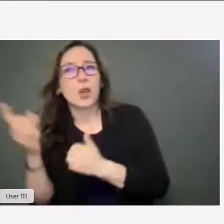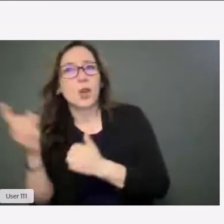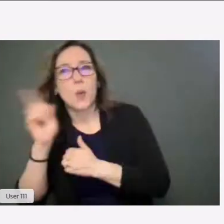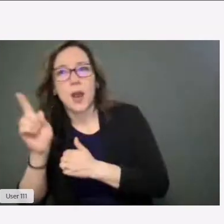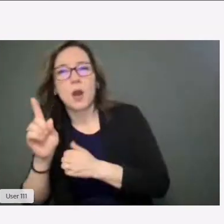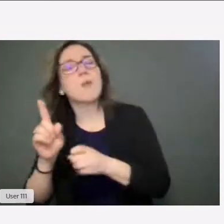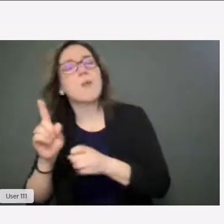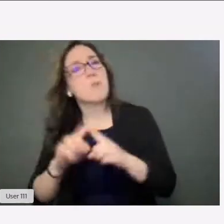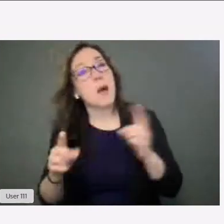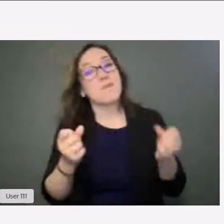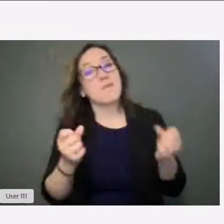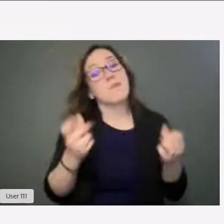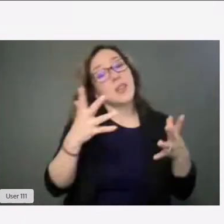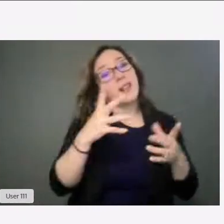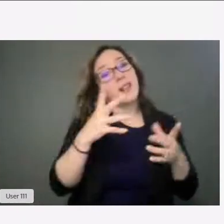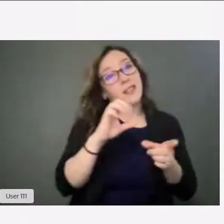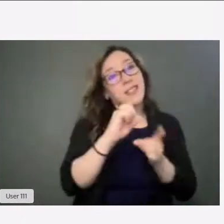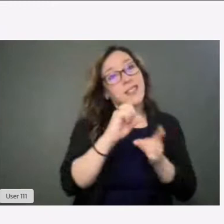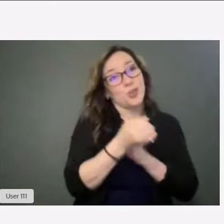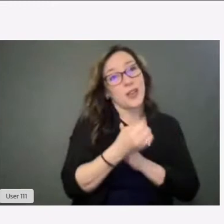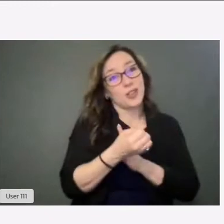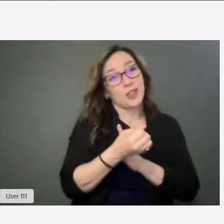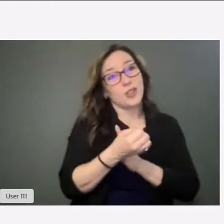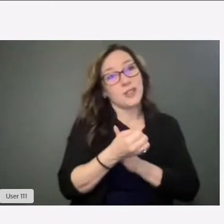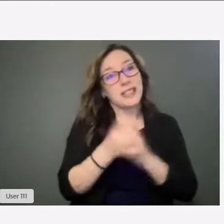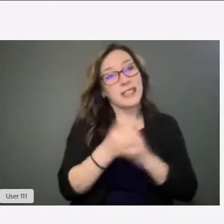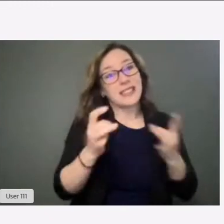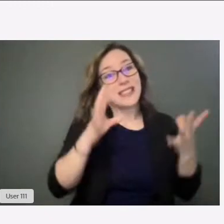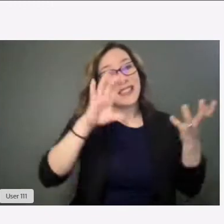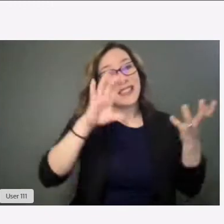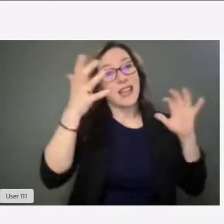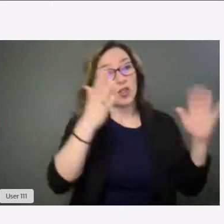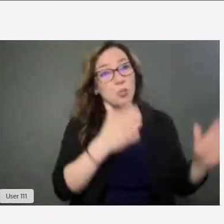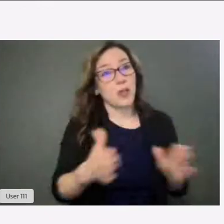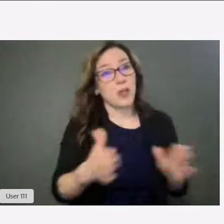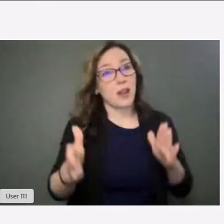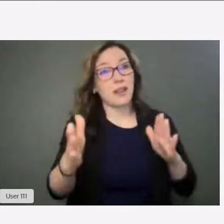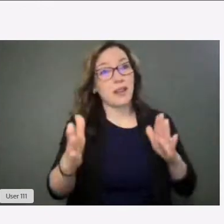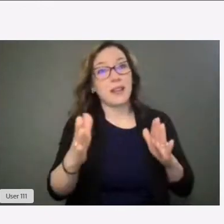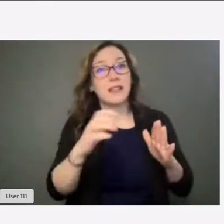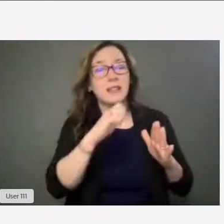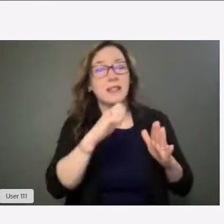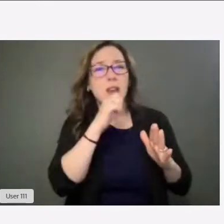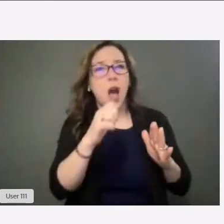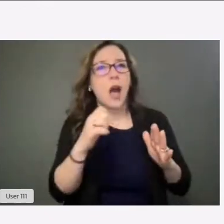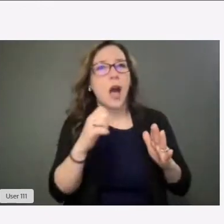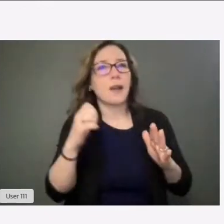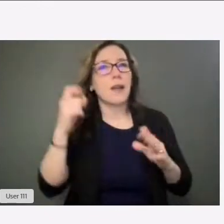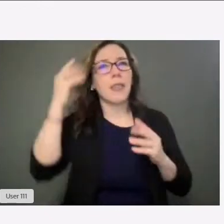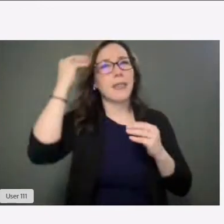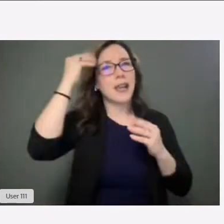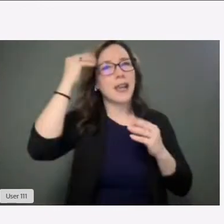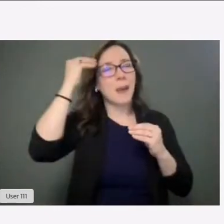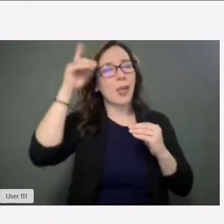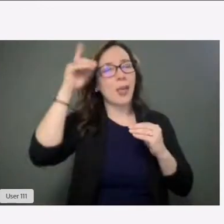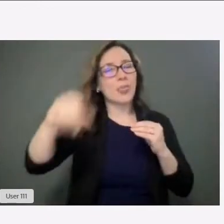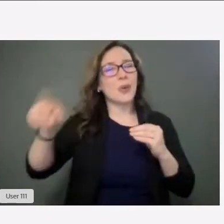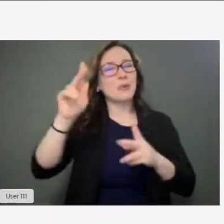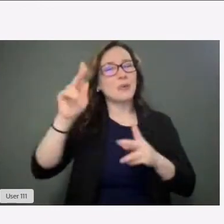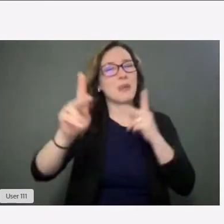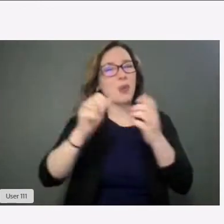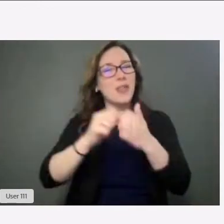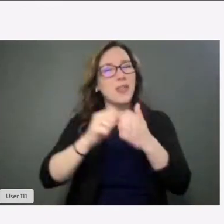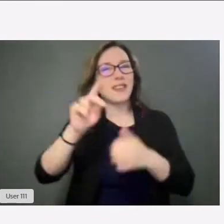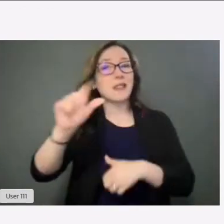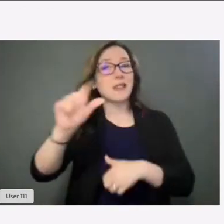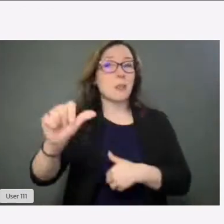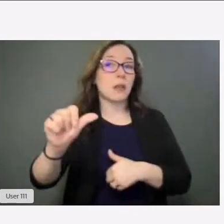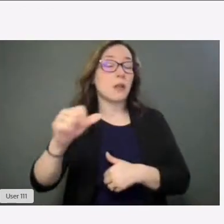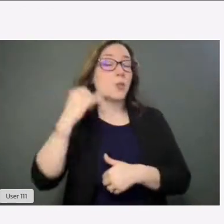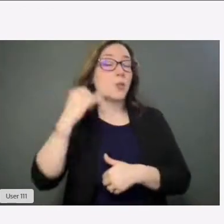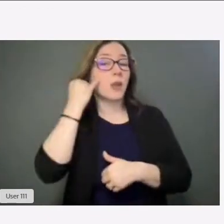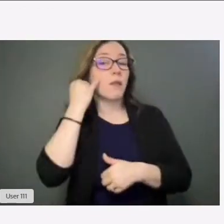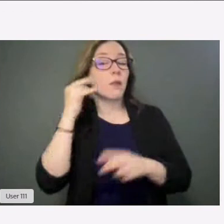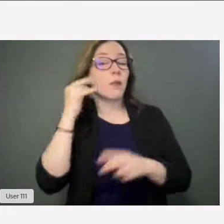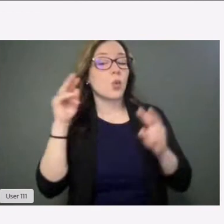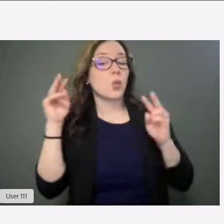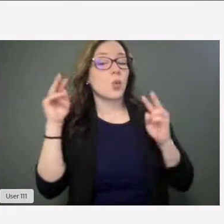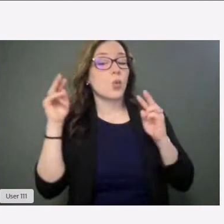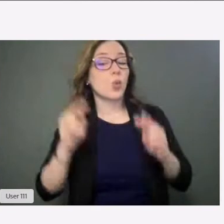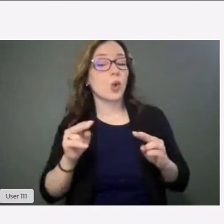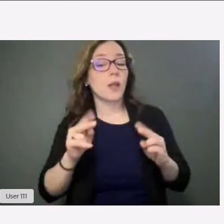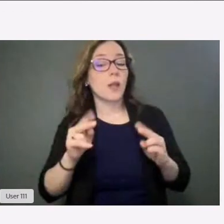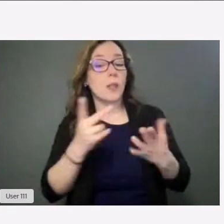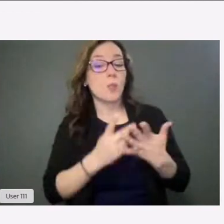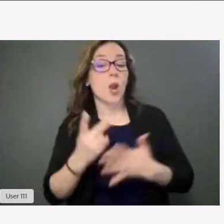cases, disaster planning does not take into account folks with disabilities. So I think if you look at this priority